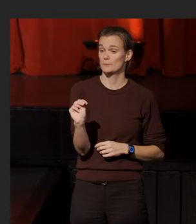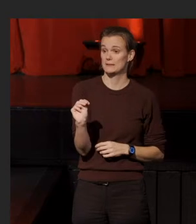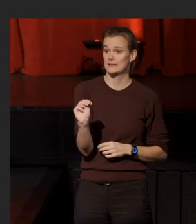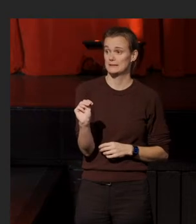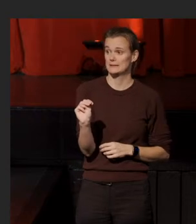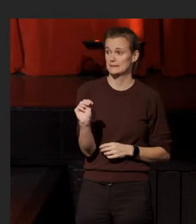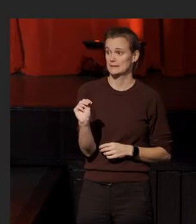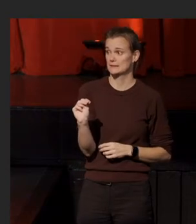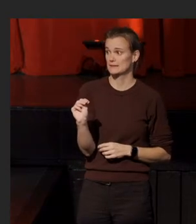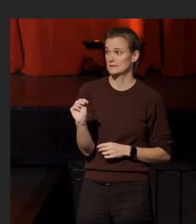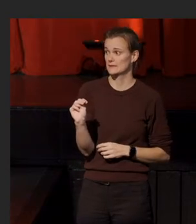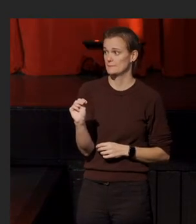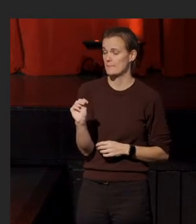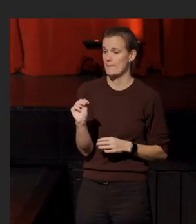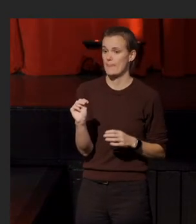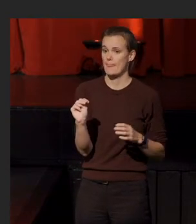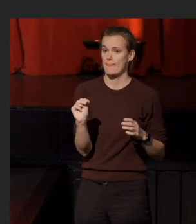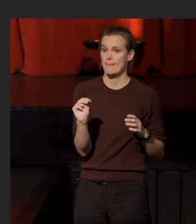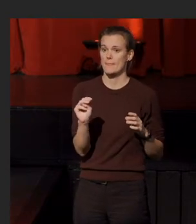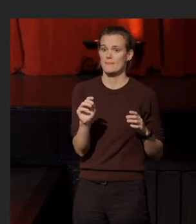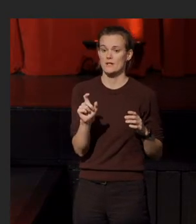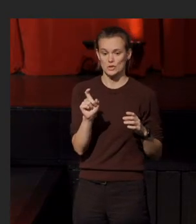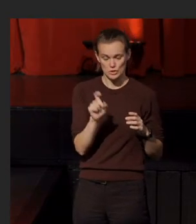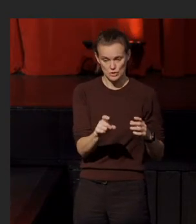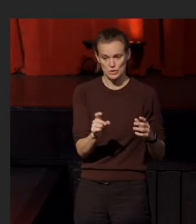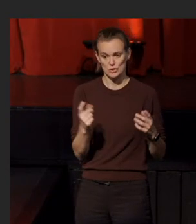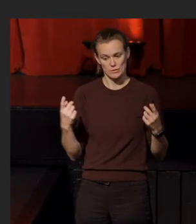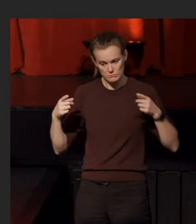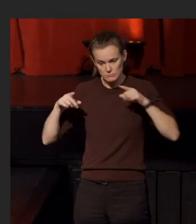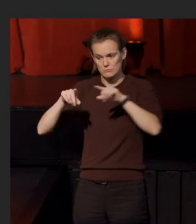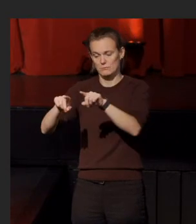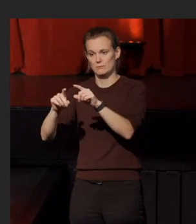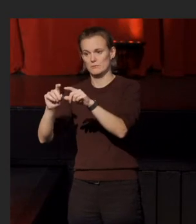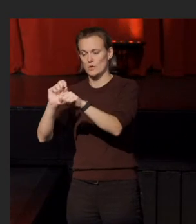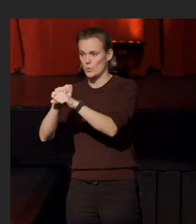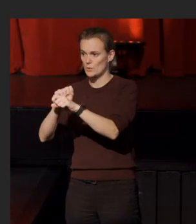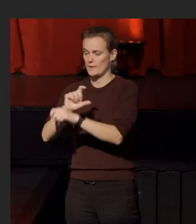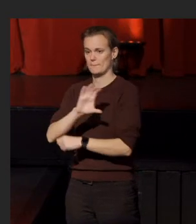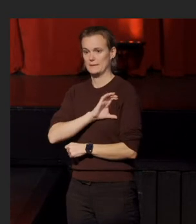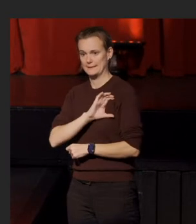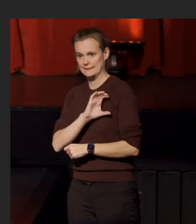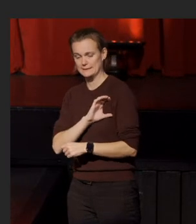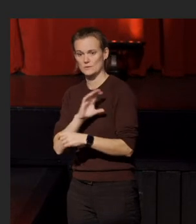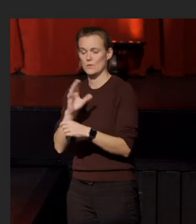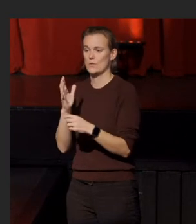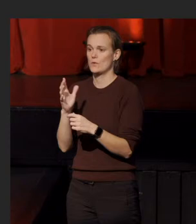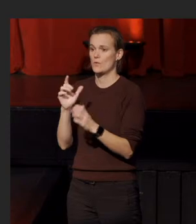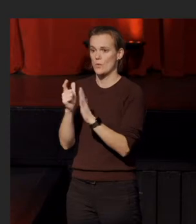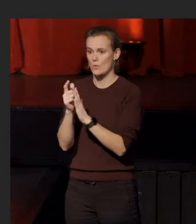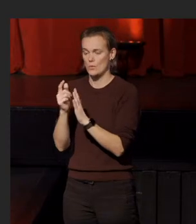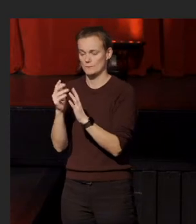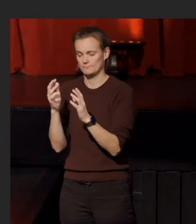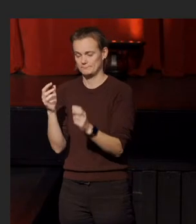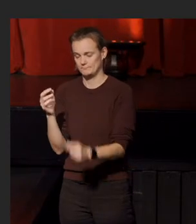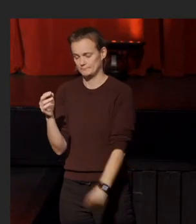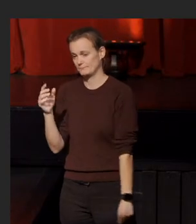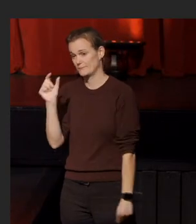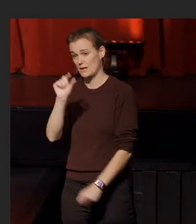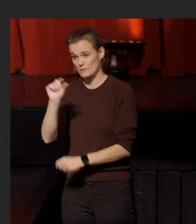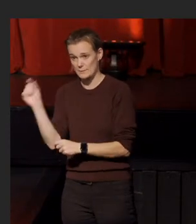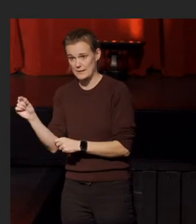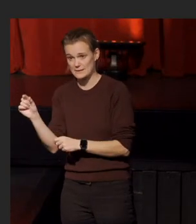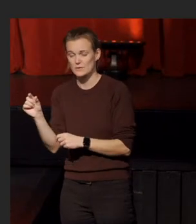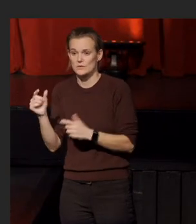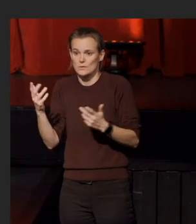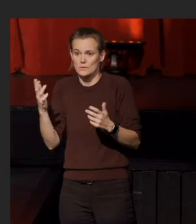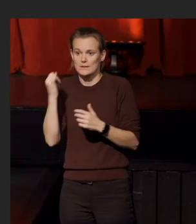platforms work very closely with state agencies, with law enforcement, so that they can help track down a lot of this bad behavior